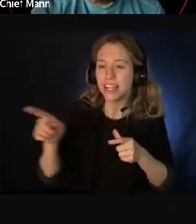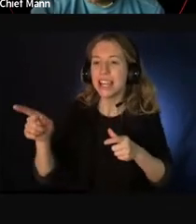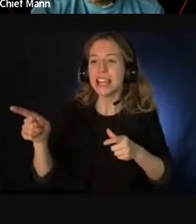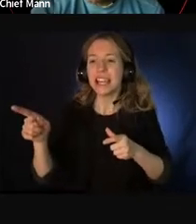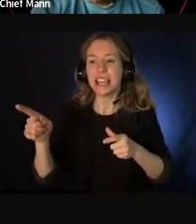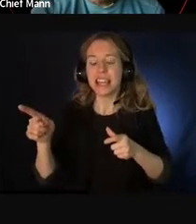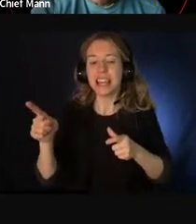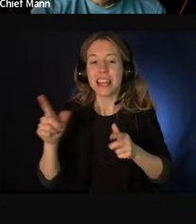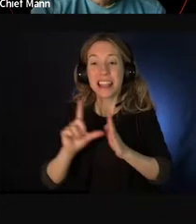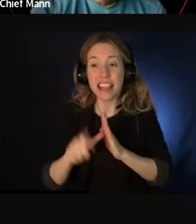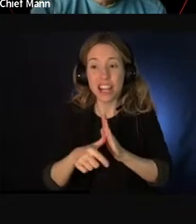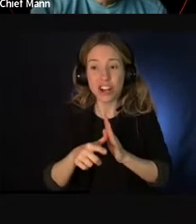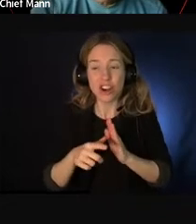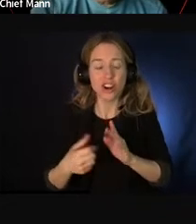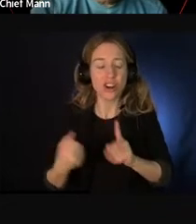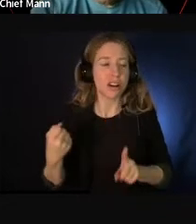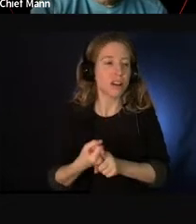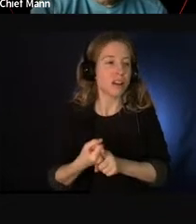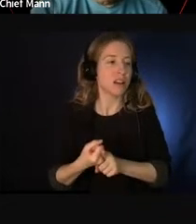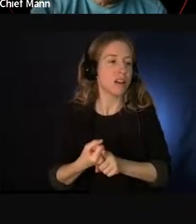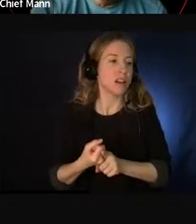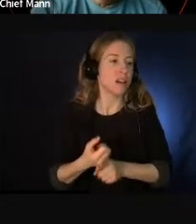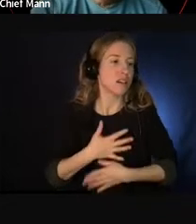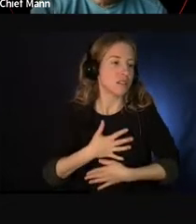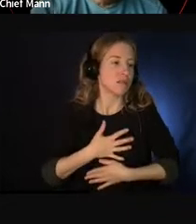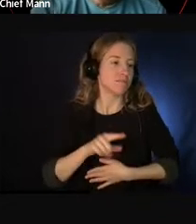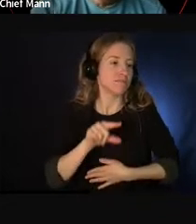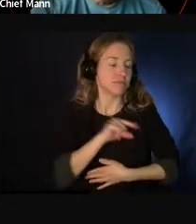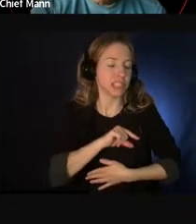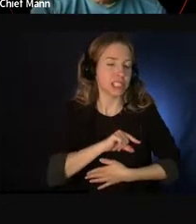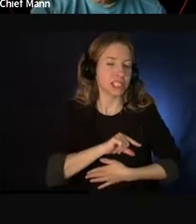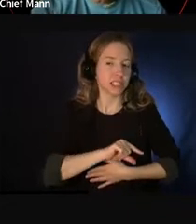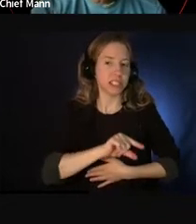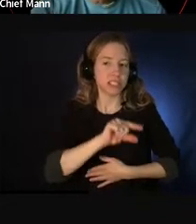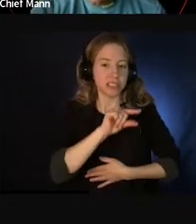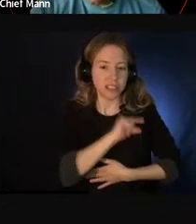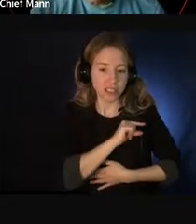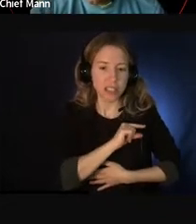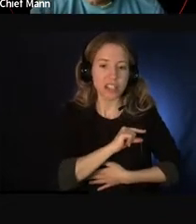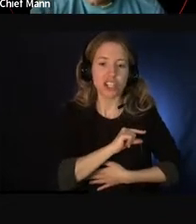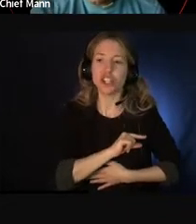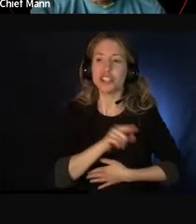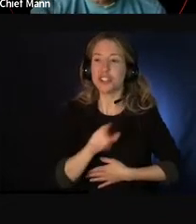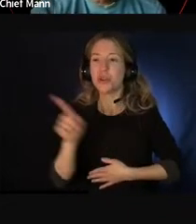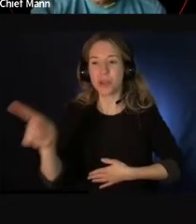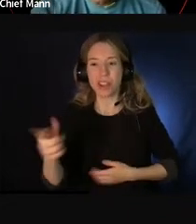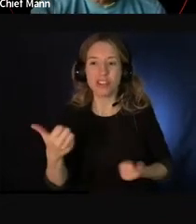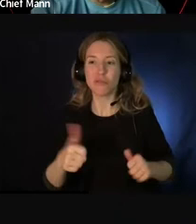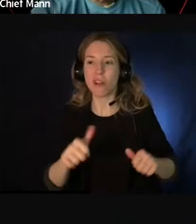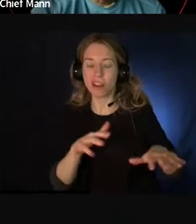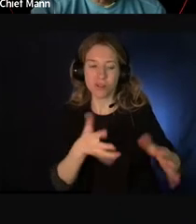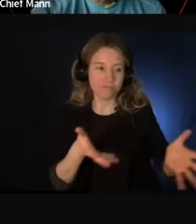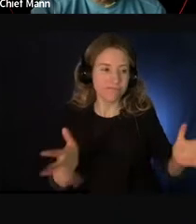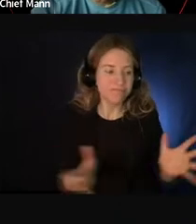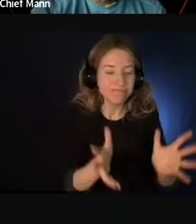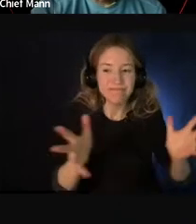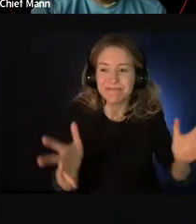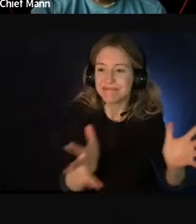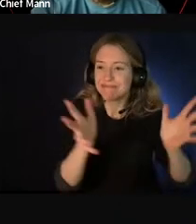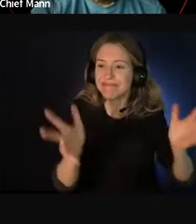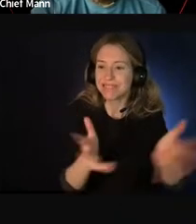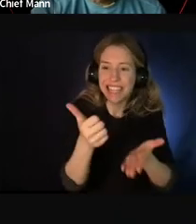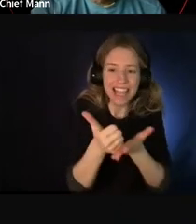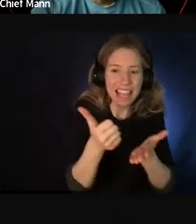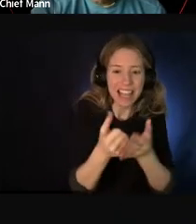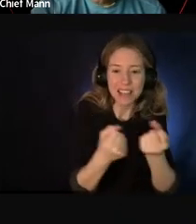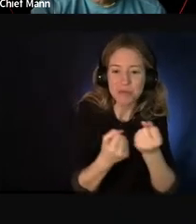with eugenics. There was a German Jewish scientist who was a part of this as well with the Mann